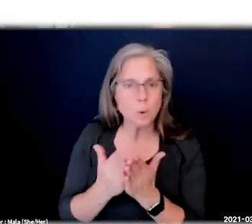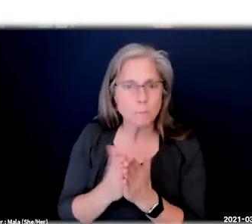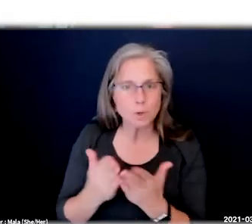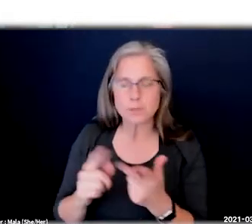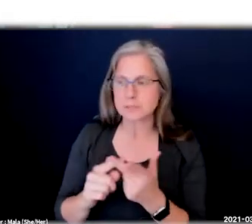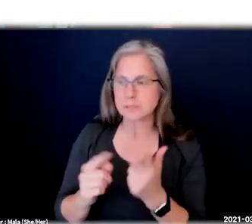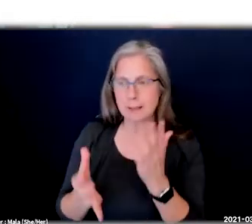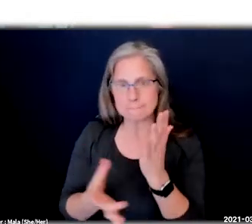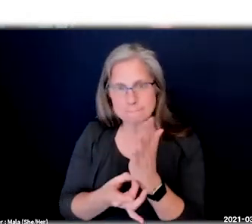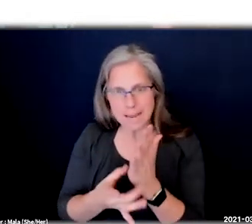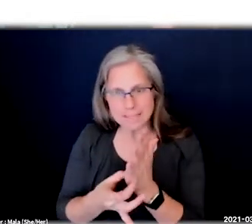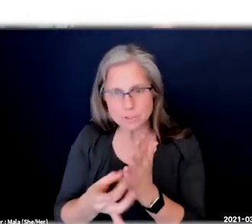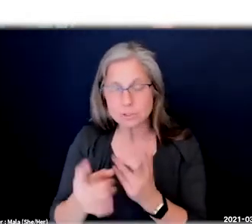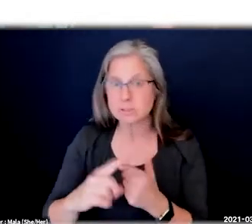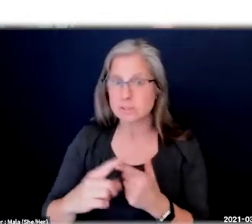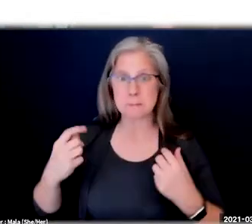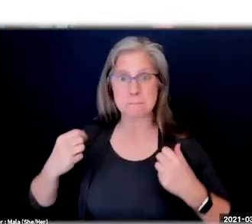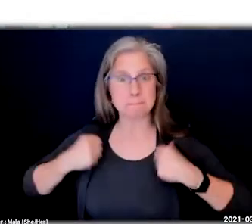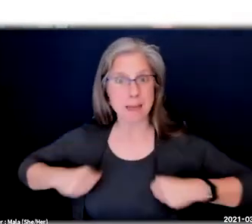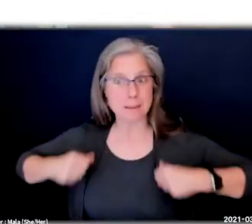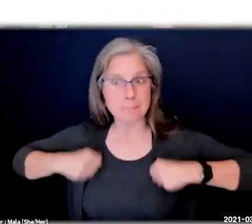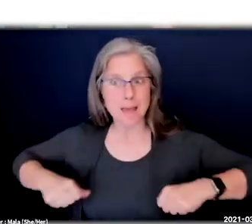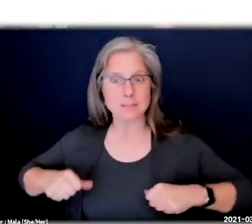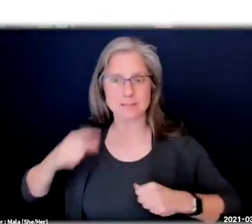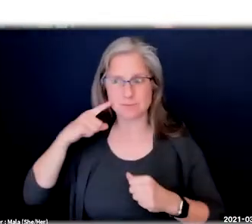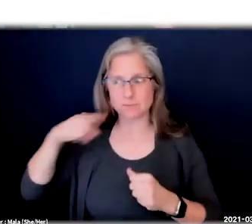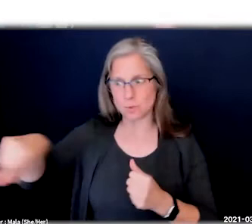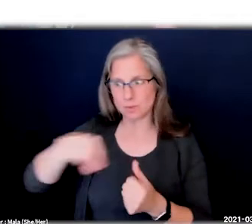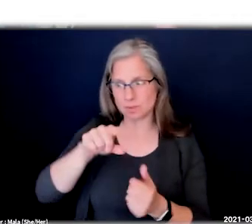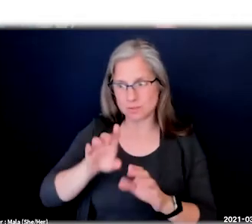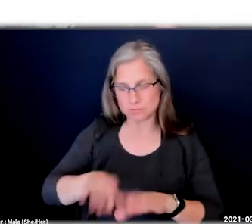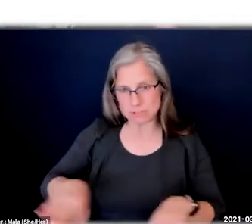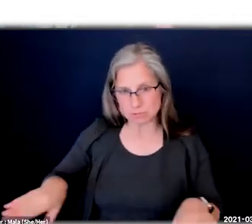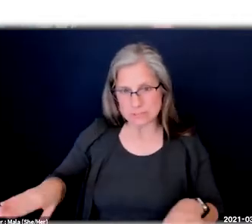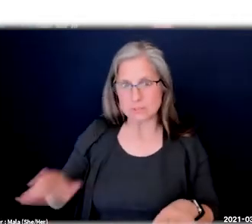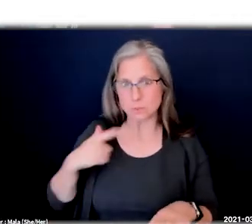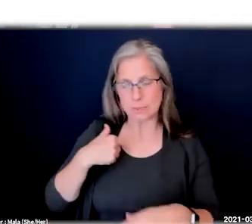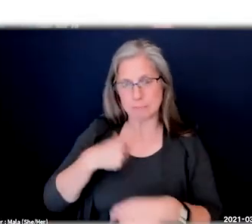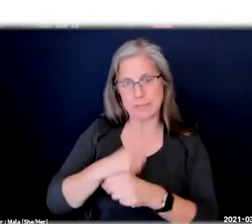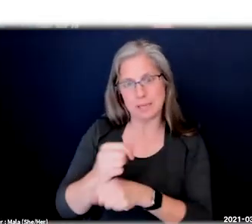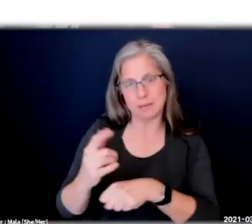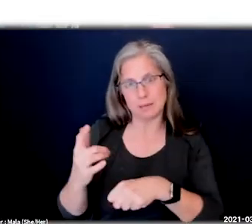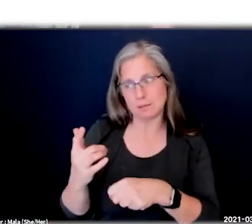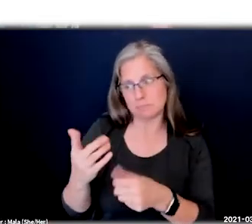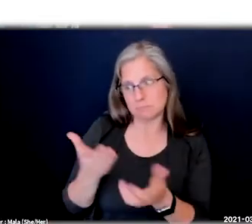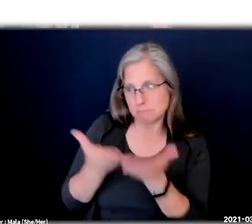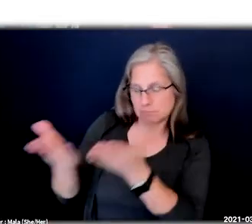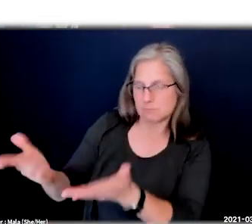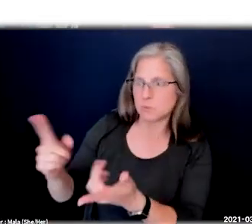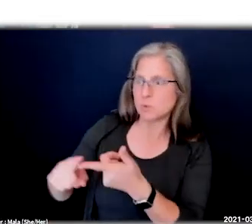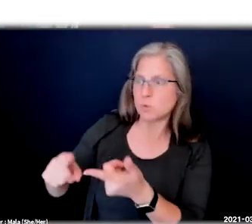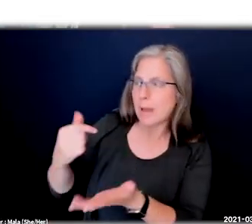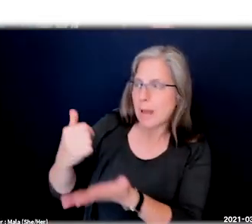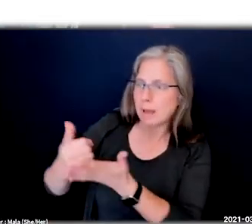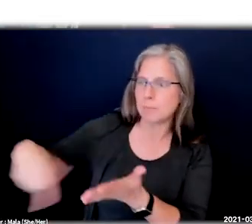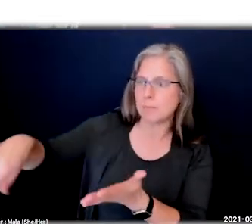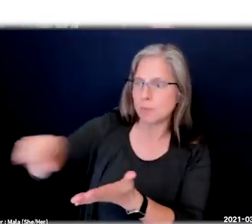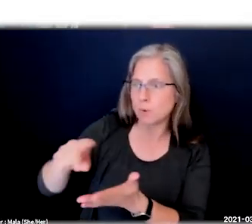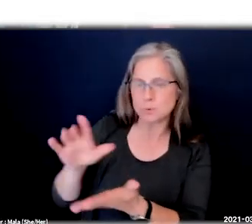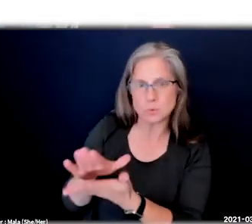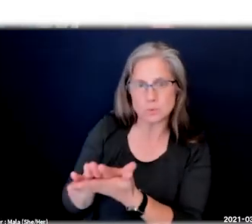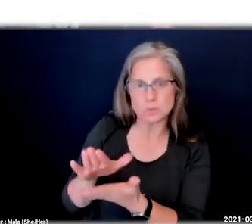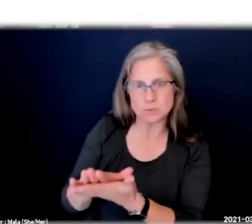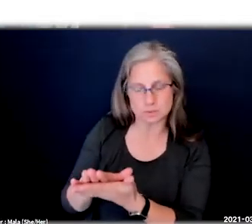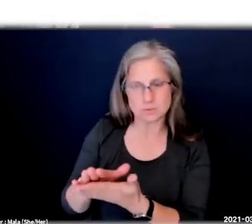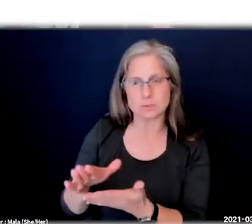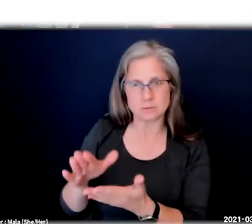binders, even backpacks that we make available to the sites to help them in this difficult situation. I